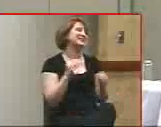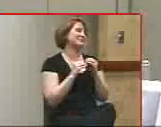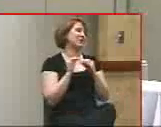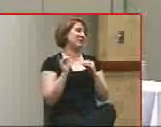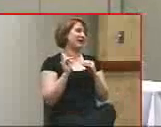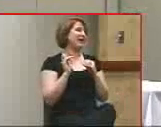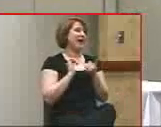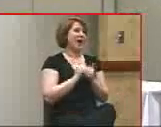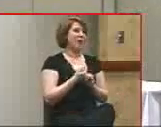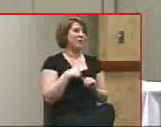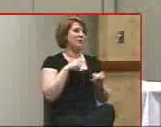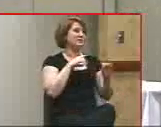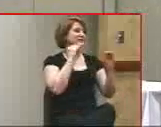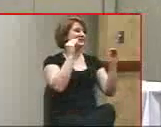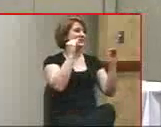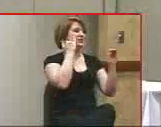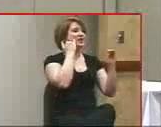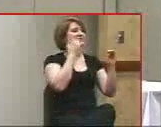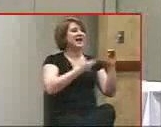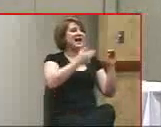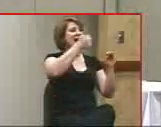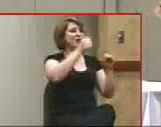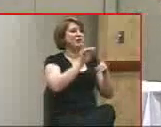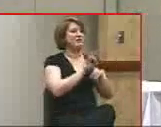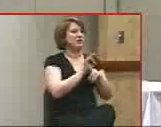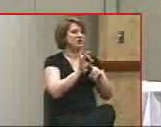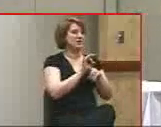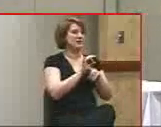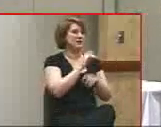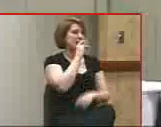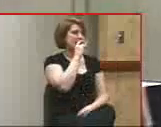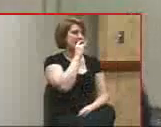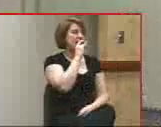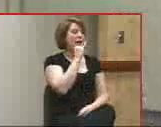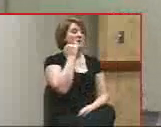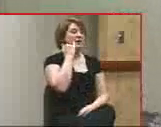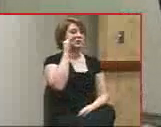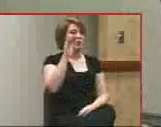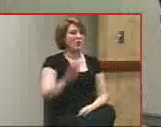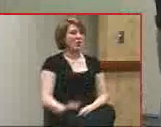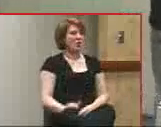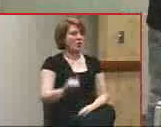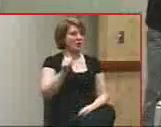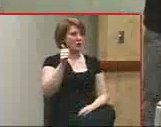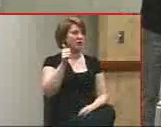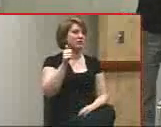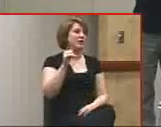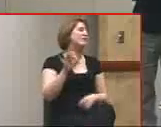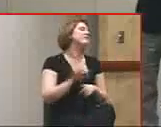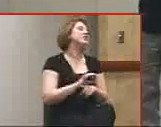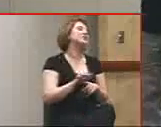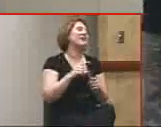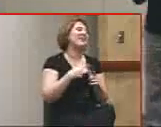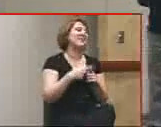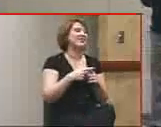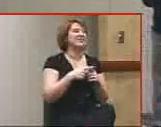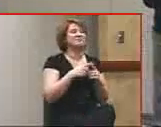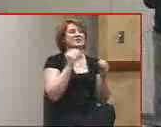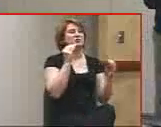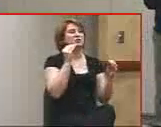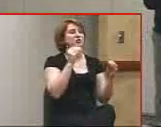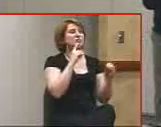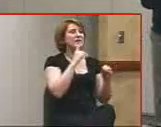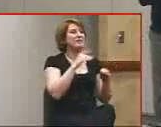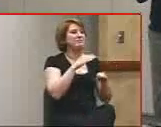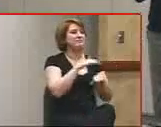we could do it when we've got a kid who's a little higher functioning. But as we go down, if we're talking about that lower functioning, then the instruction is really that hand over hand,